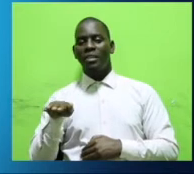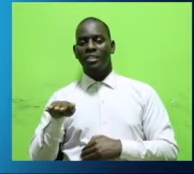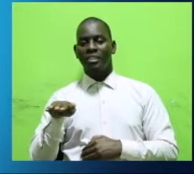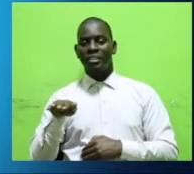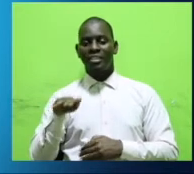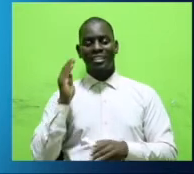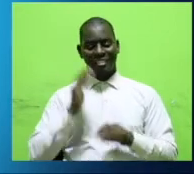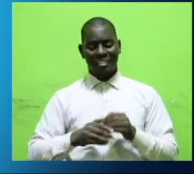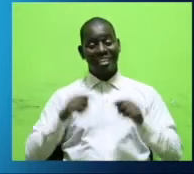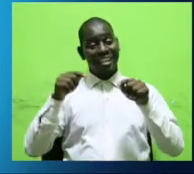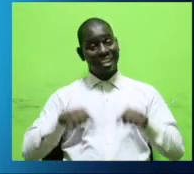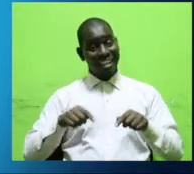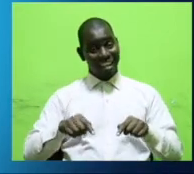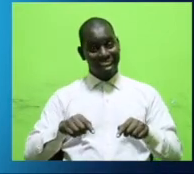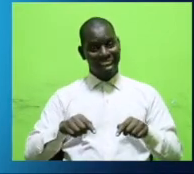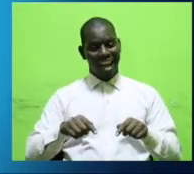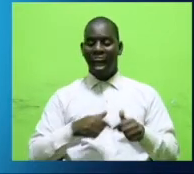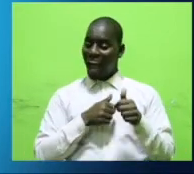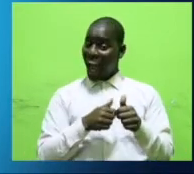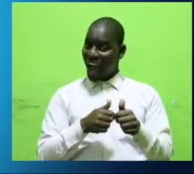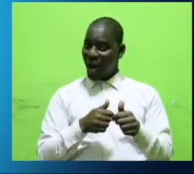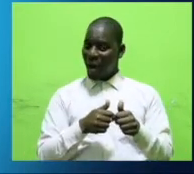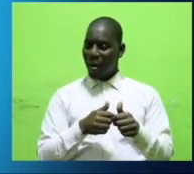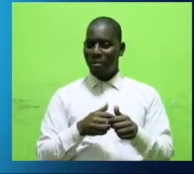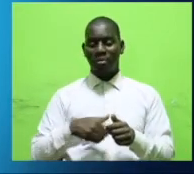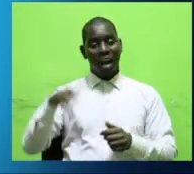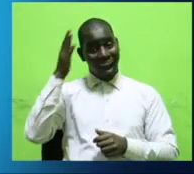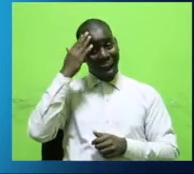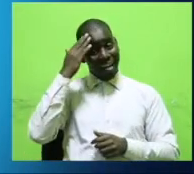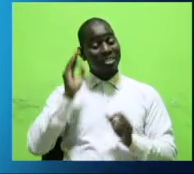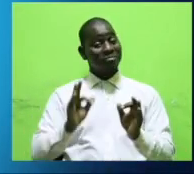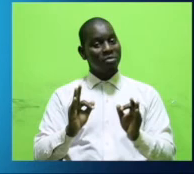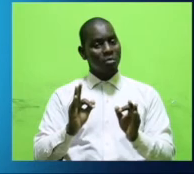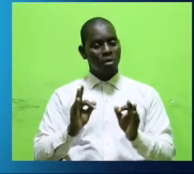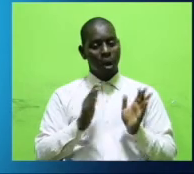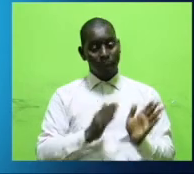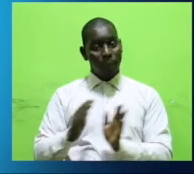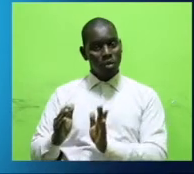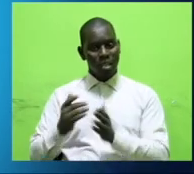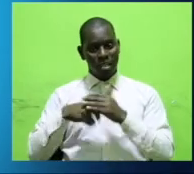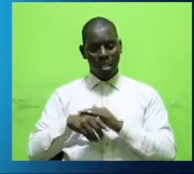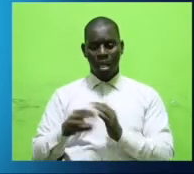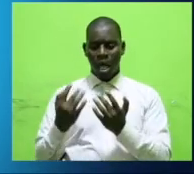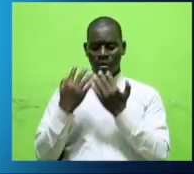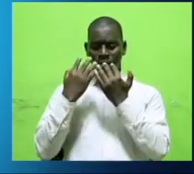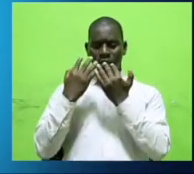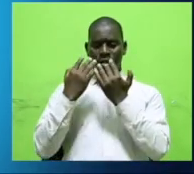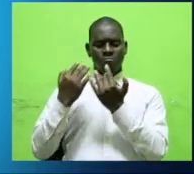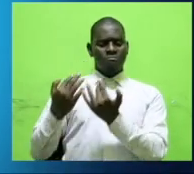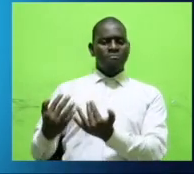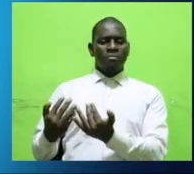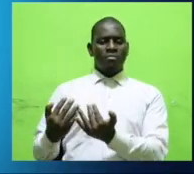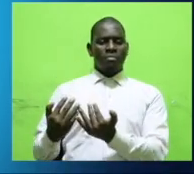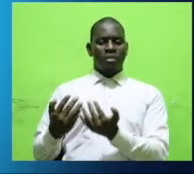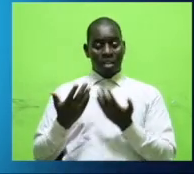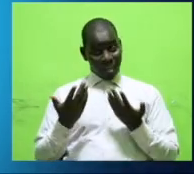environment. Let's stop here for today. I hope you have understood the process of breathing in and